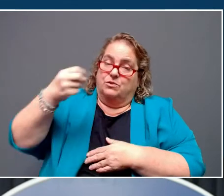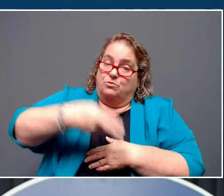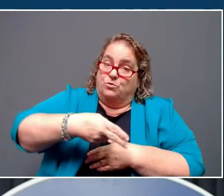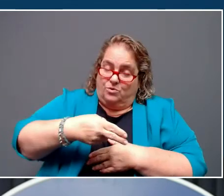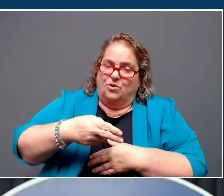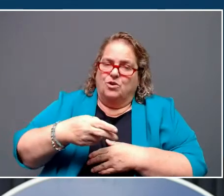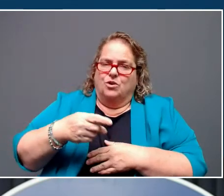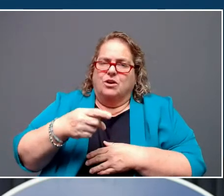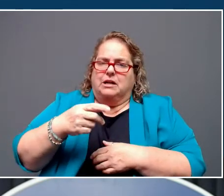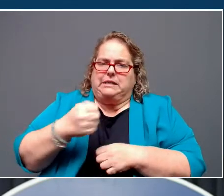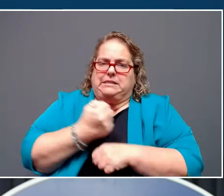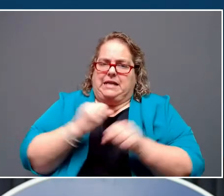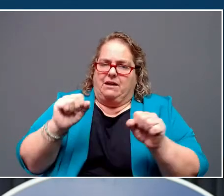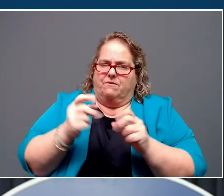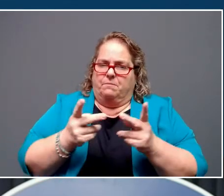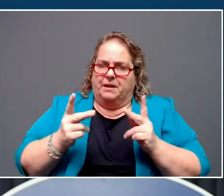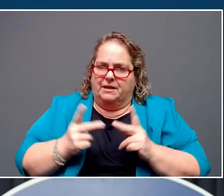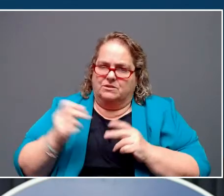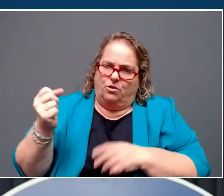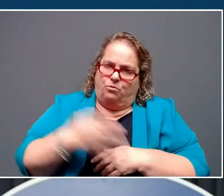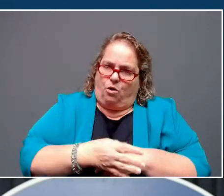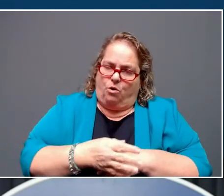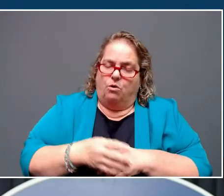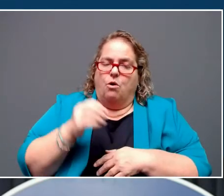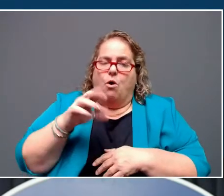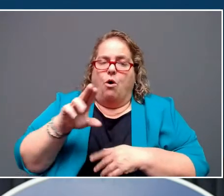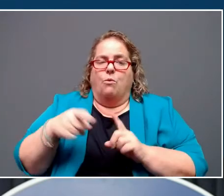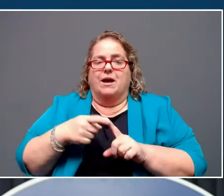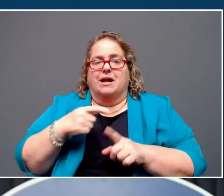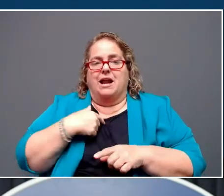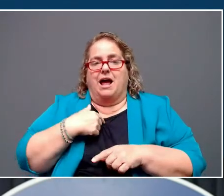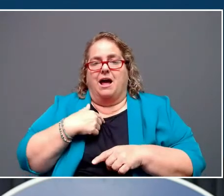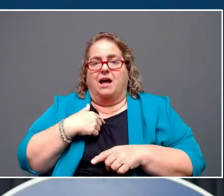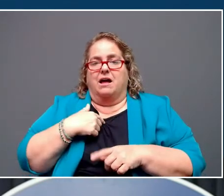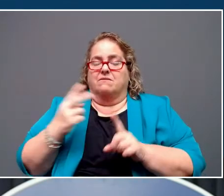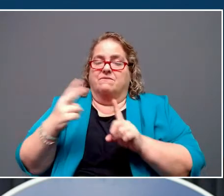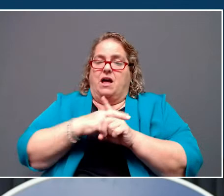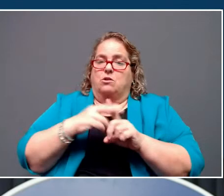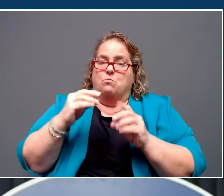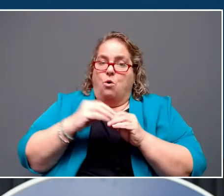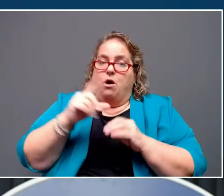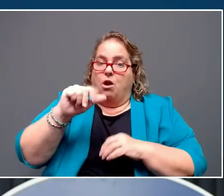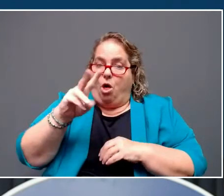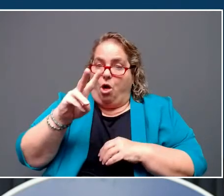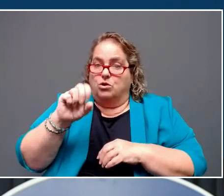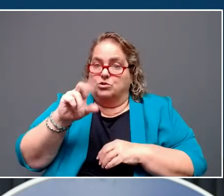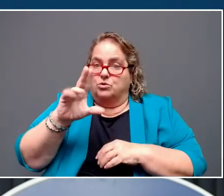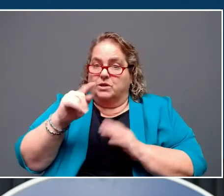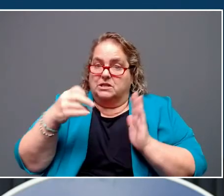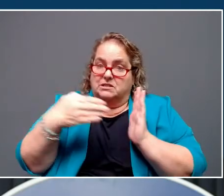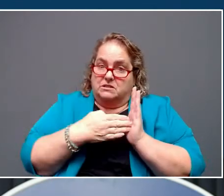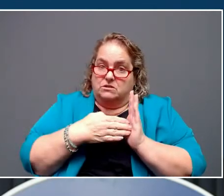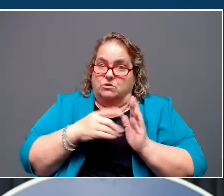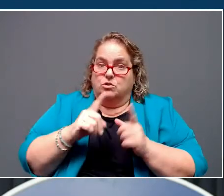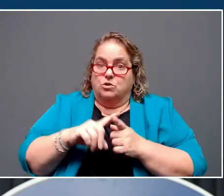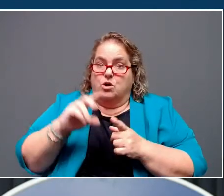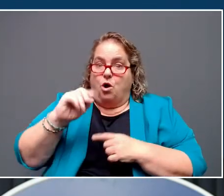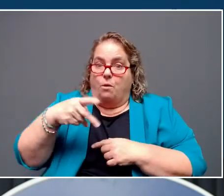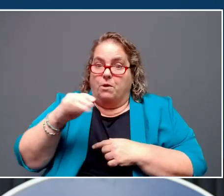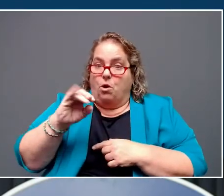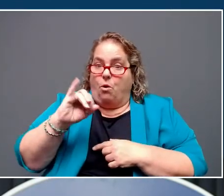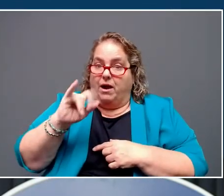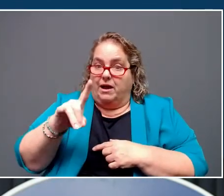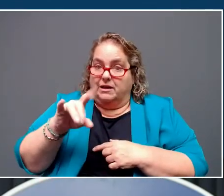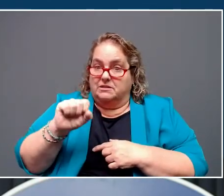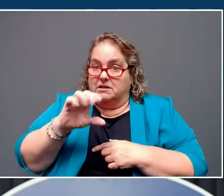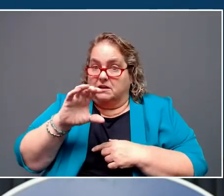home, or when I filed more lawsuits against opioid manufacturers or distributors than any other attorney general in the